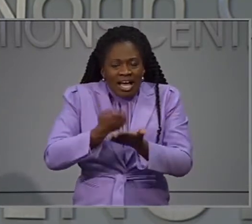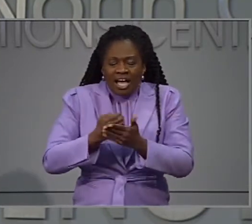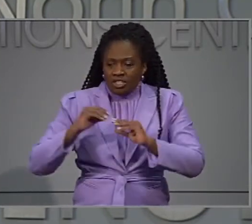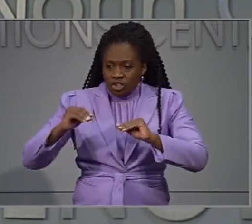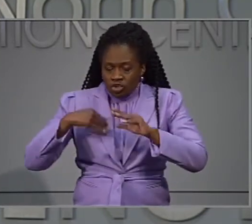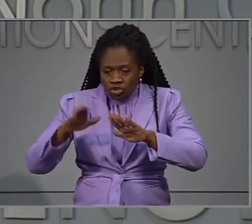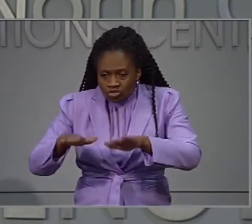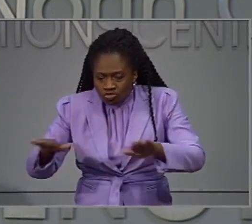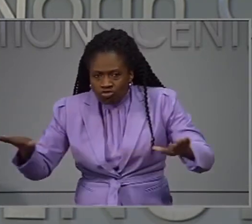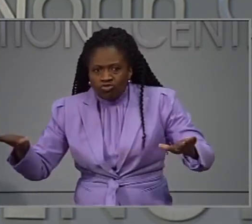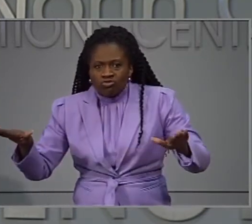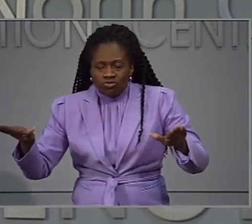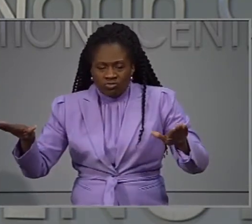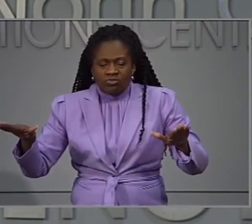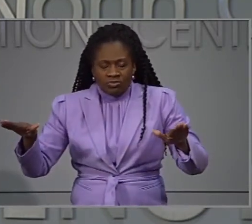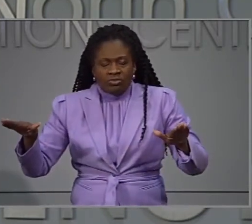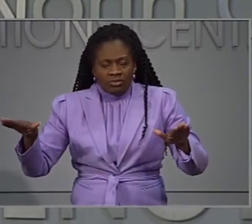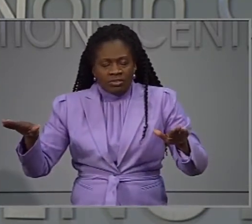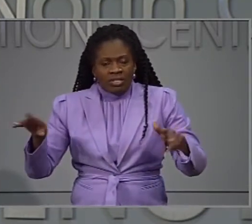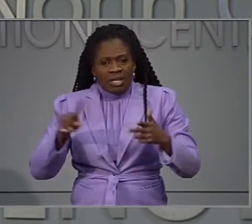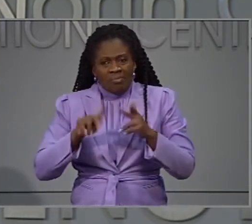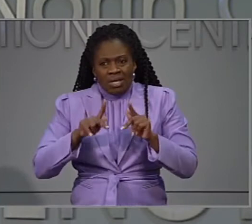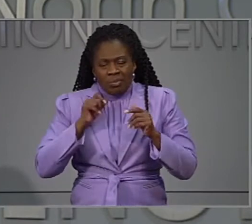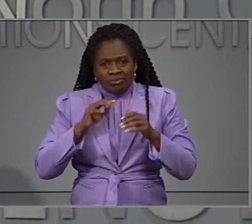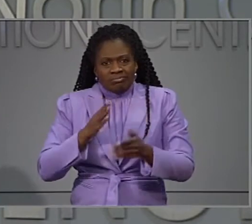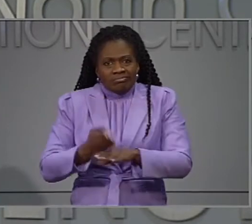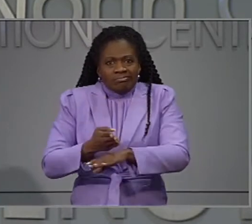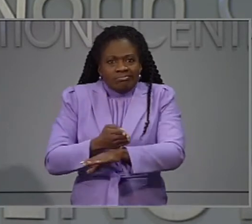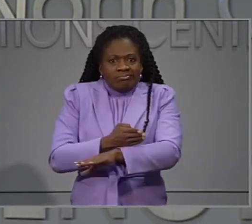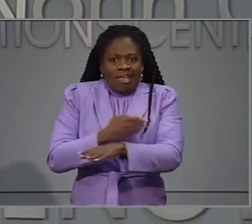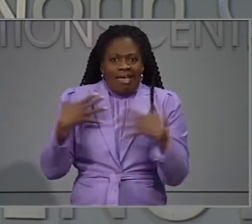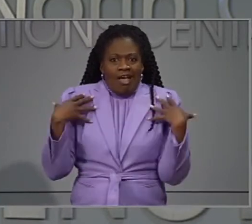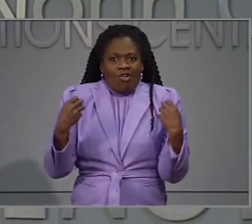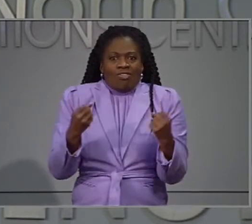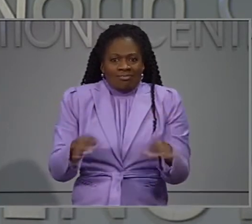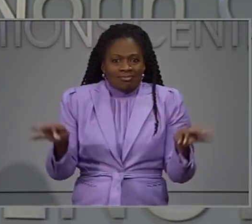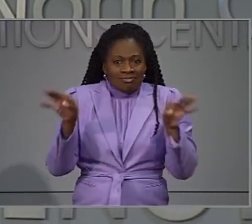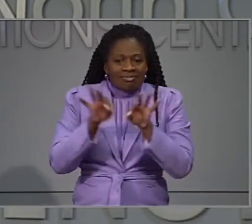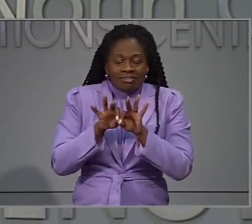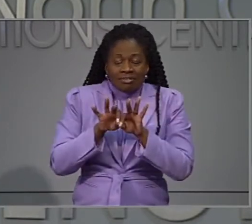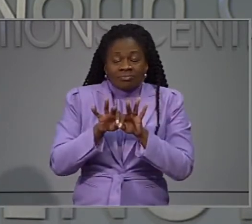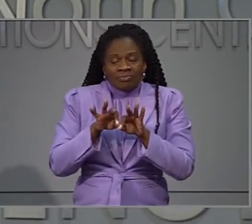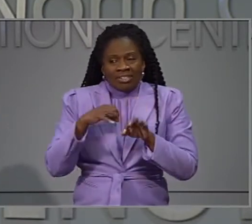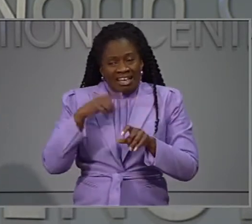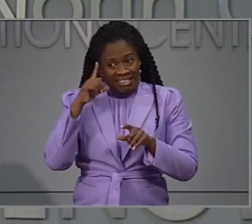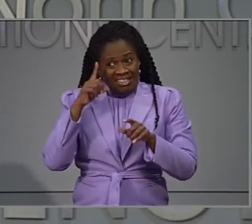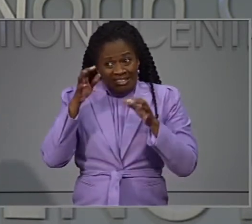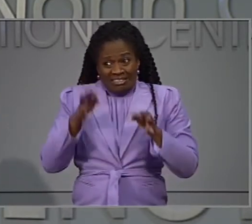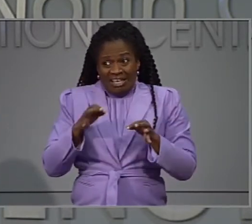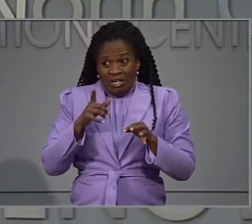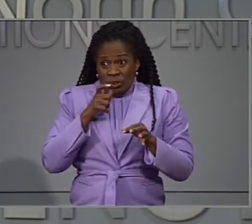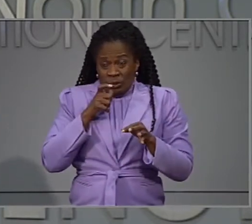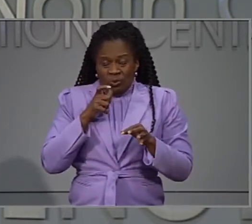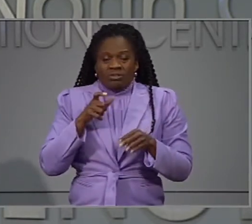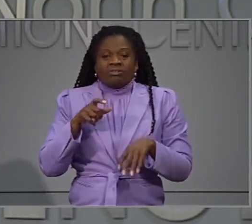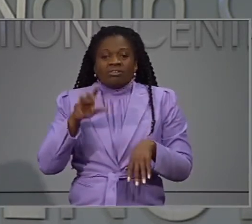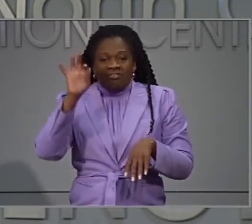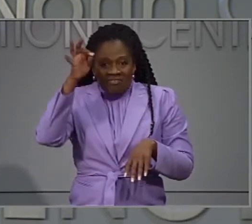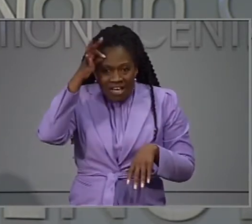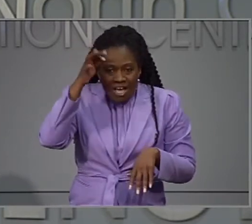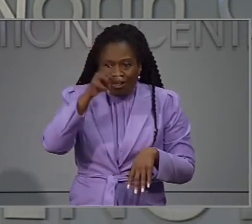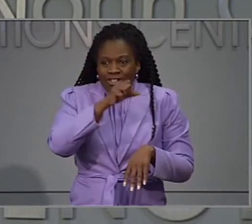our children, and to get people healthier. And I think it's going to be up to federal and state government to